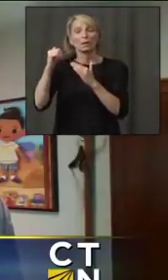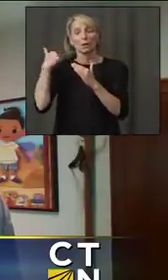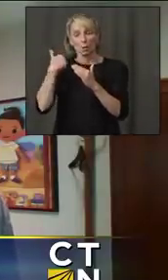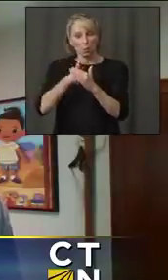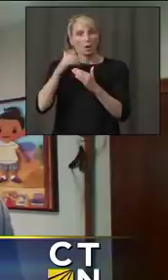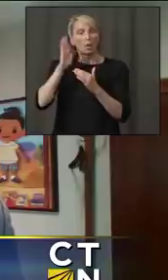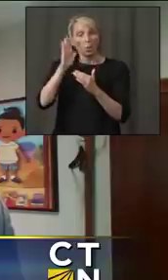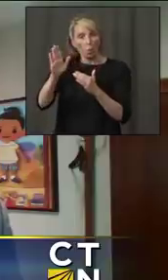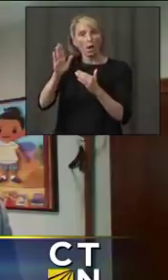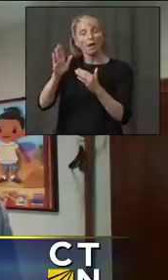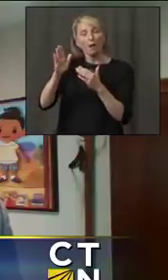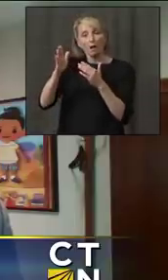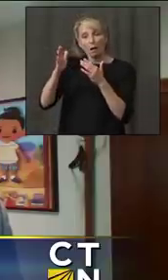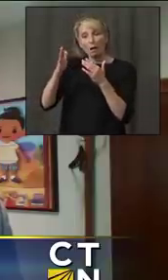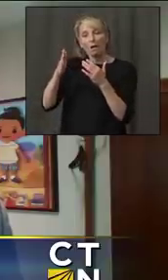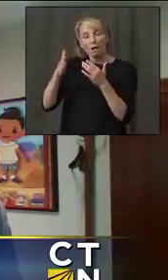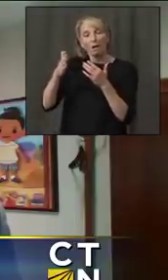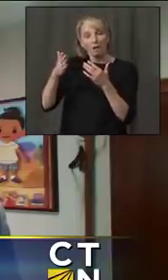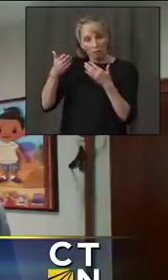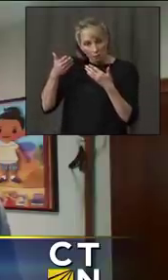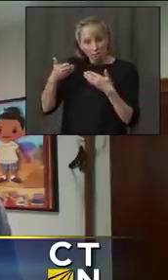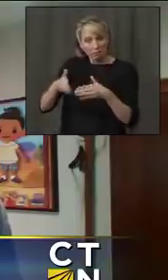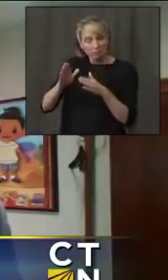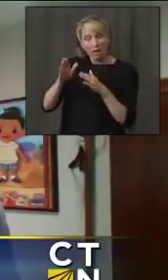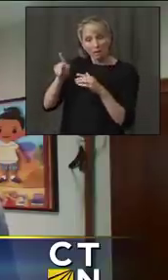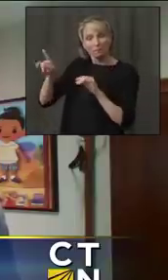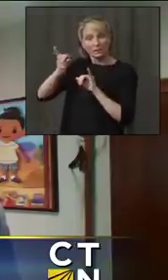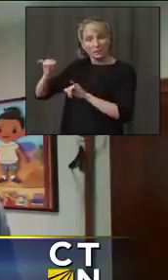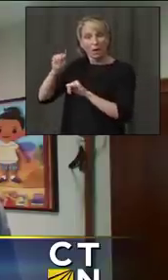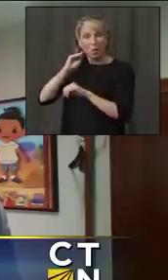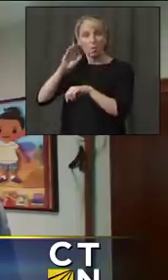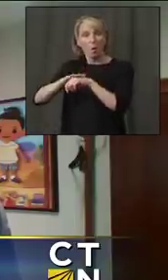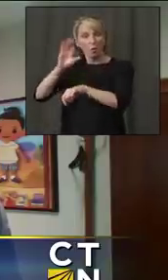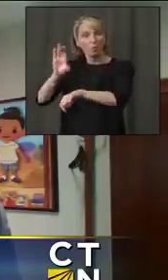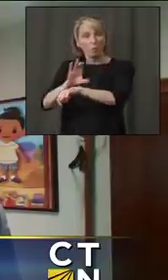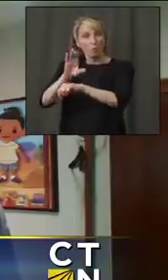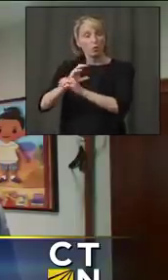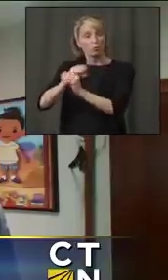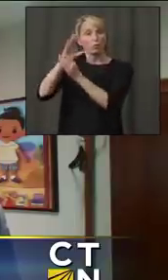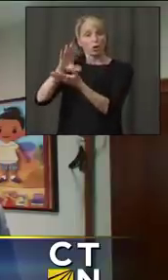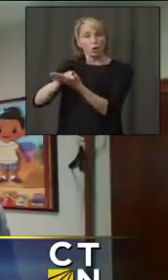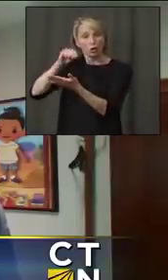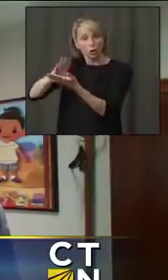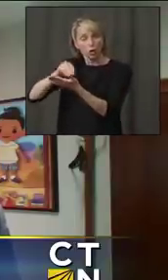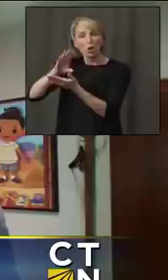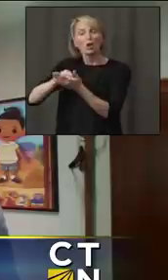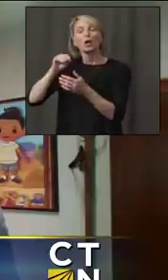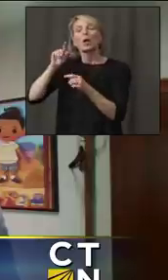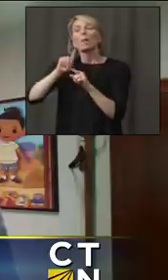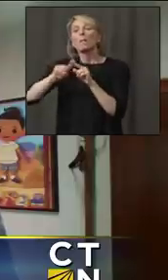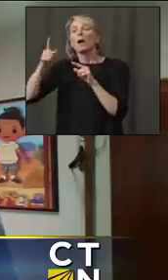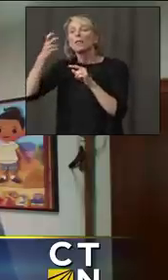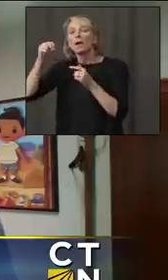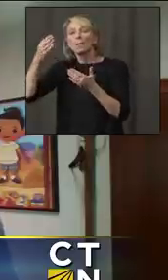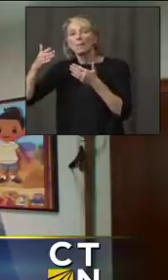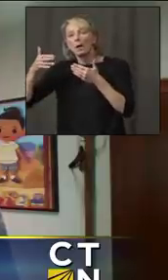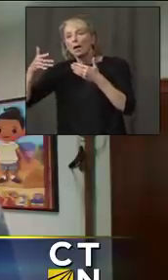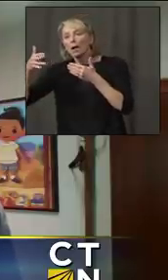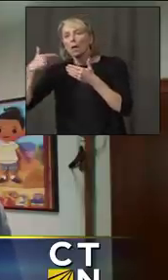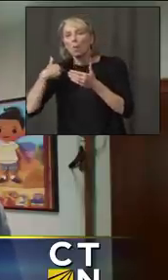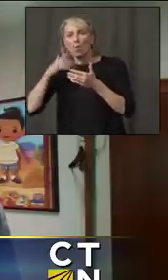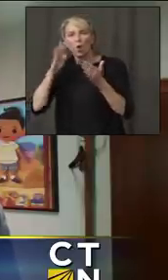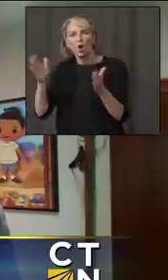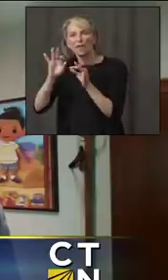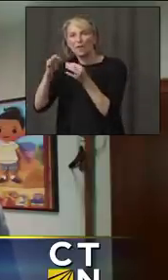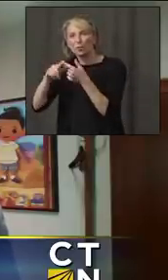a period of time, or they may say, I'm interested in considering it later, maybe in the beginning part of the school year. I think it's